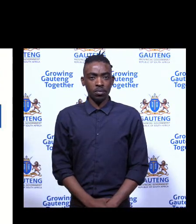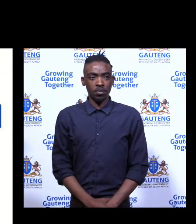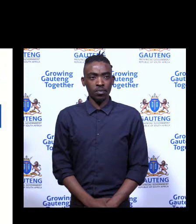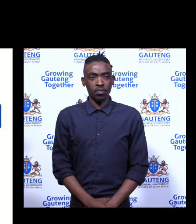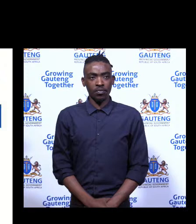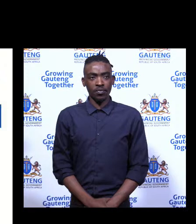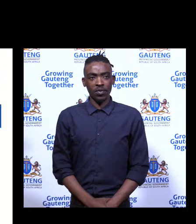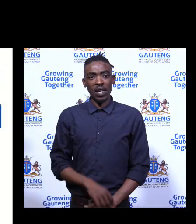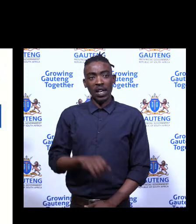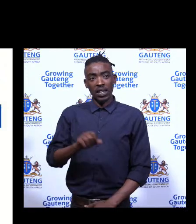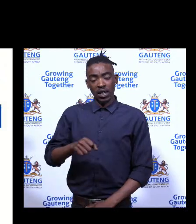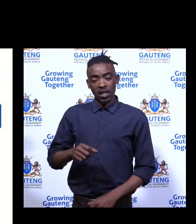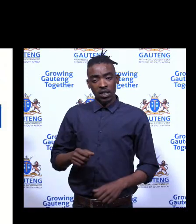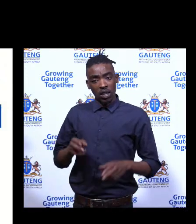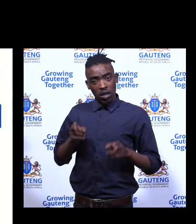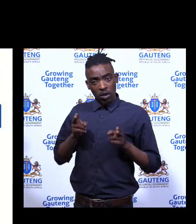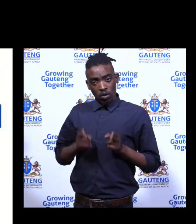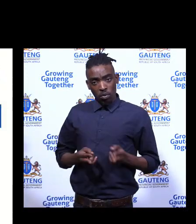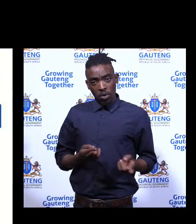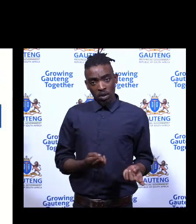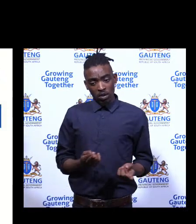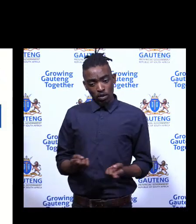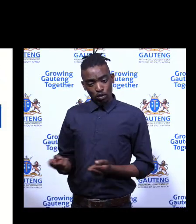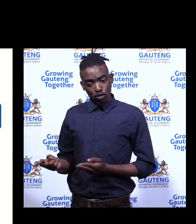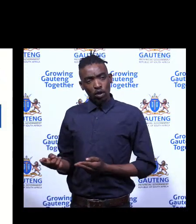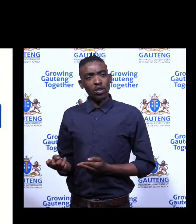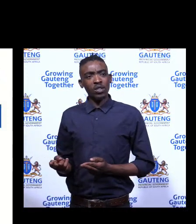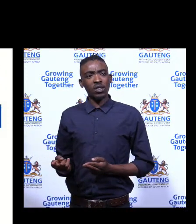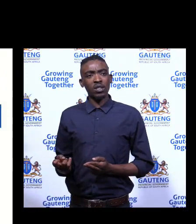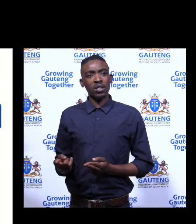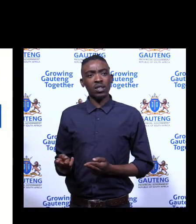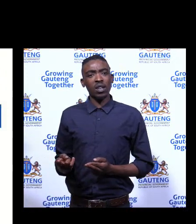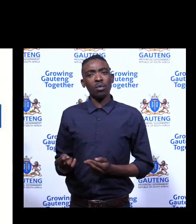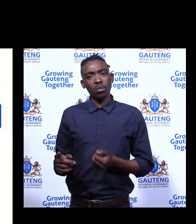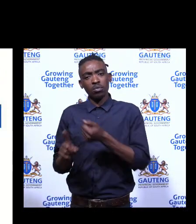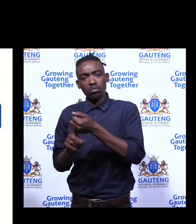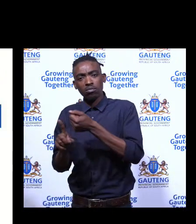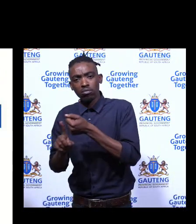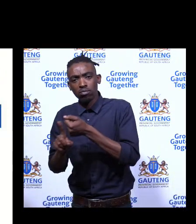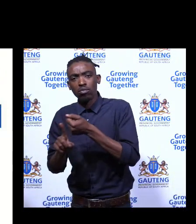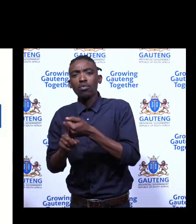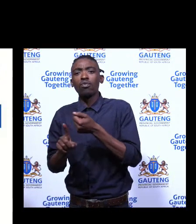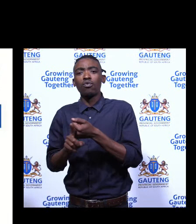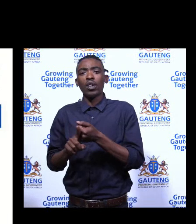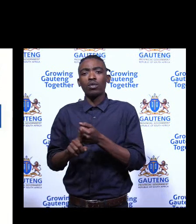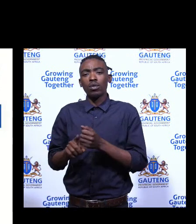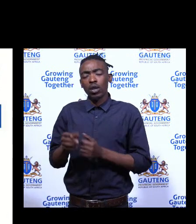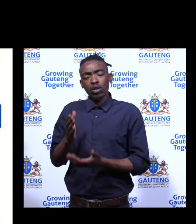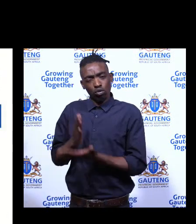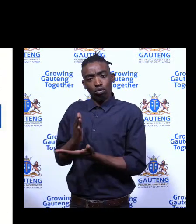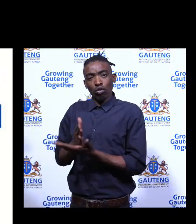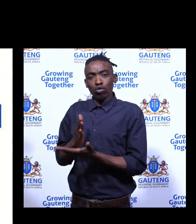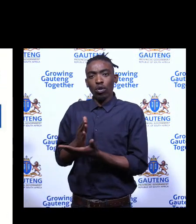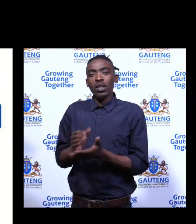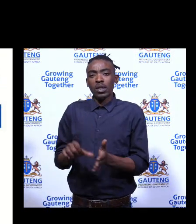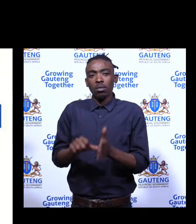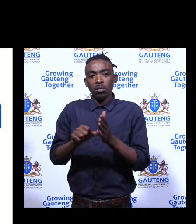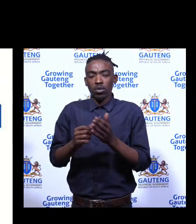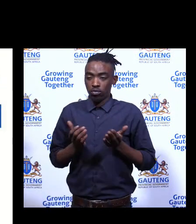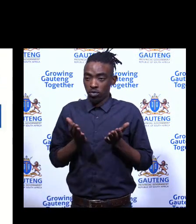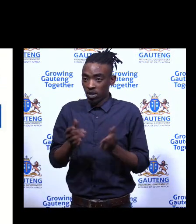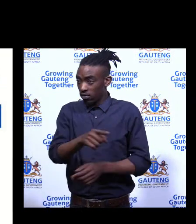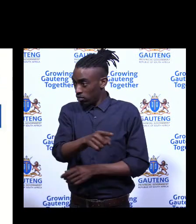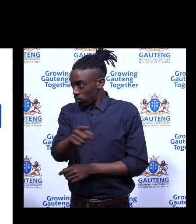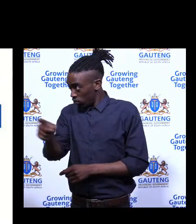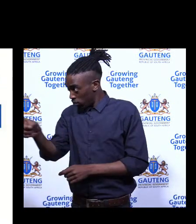resource, occupational health services, and the infrastructure is very important, so that we are able